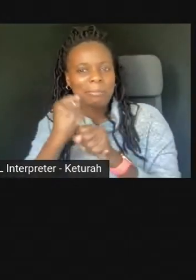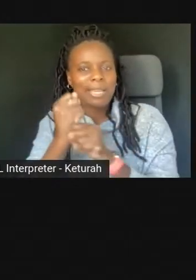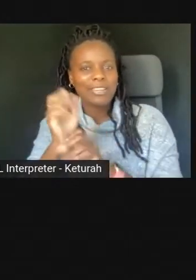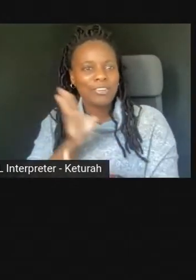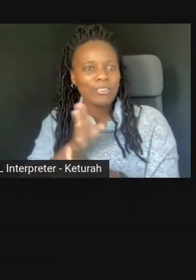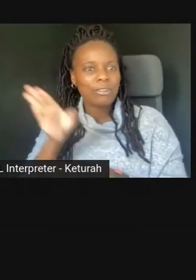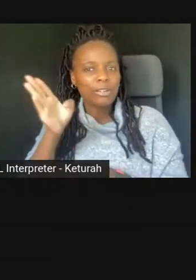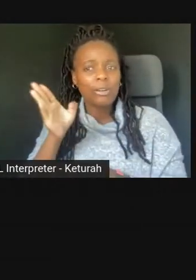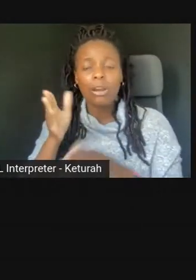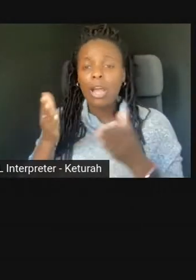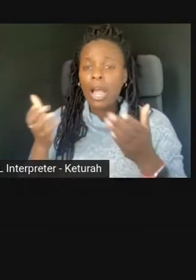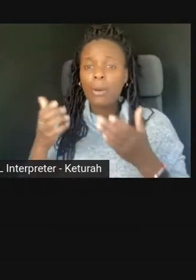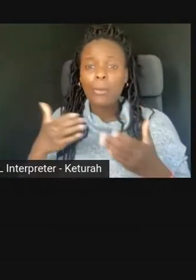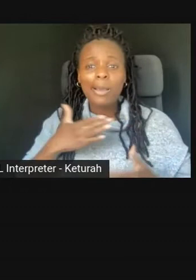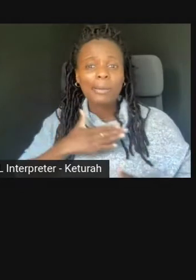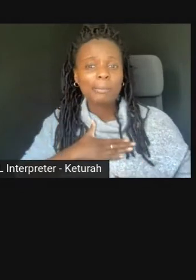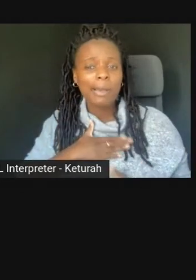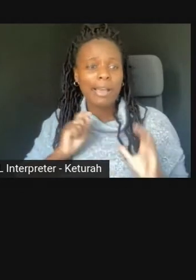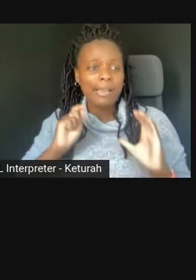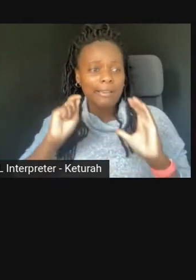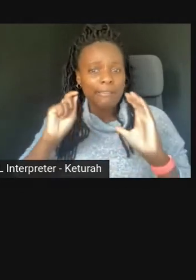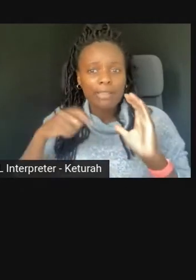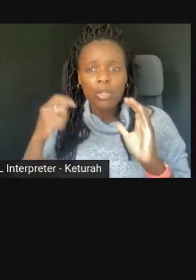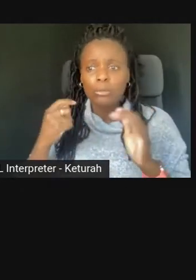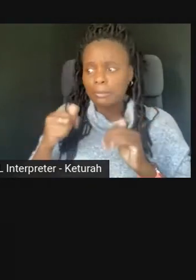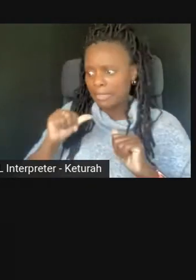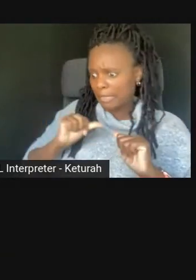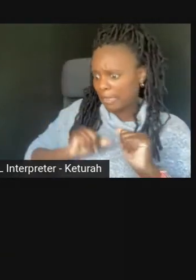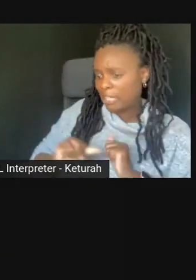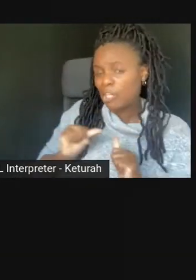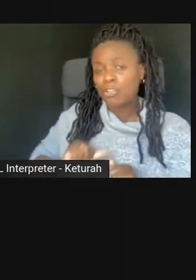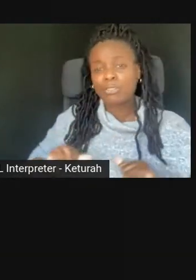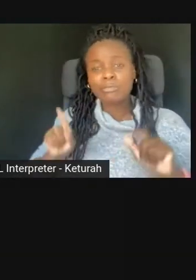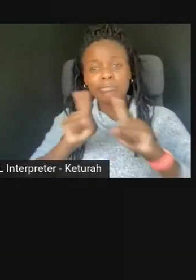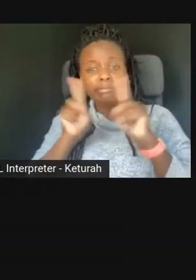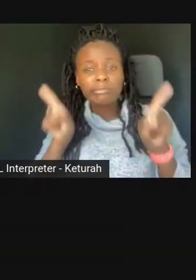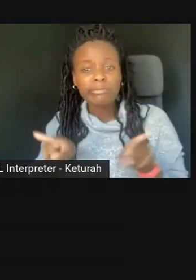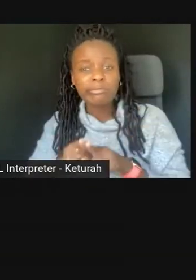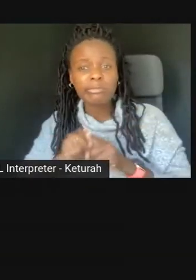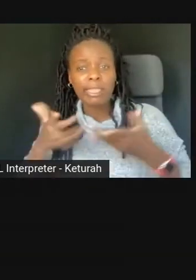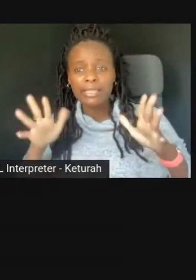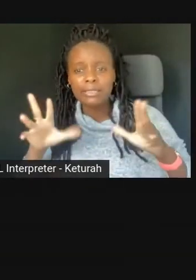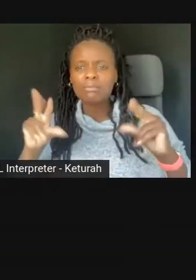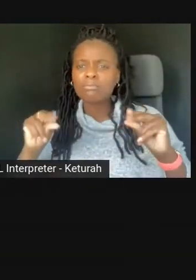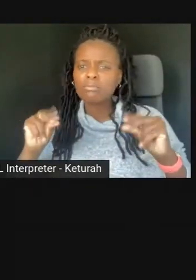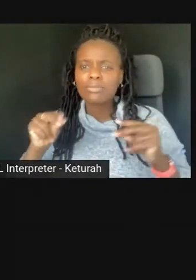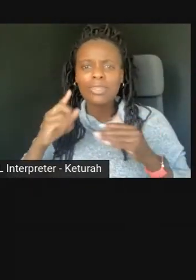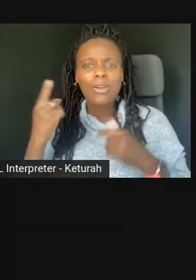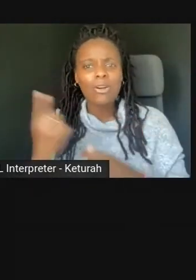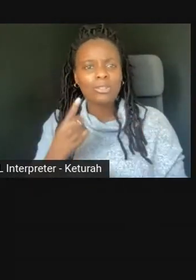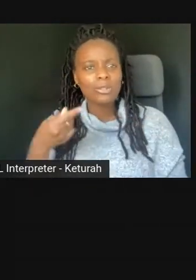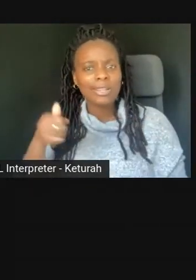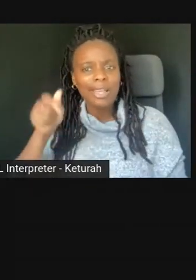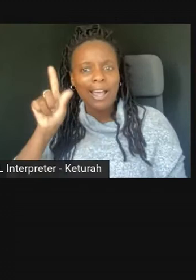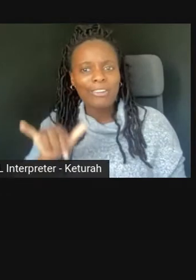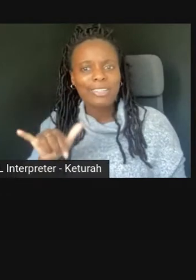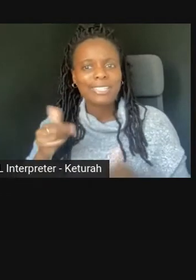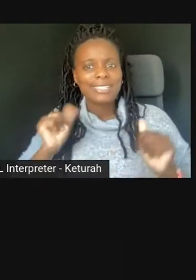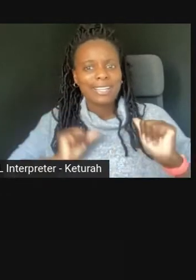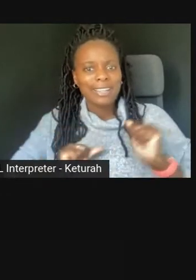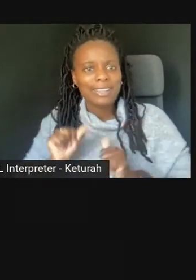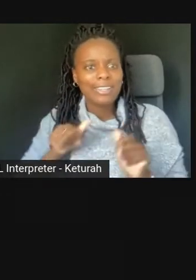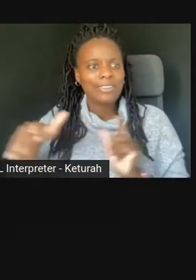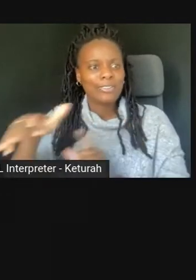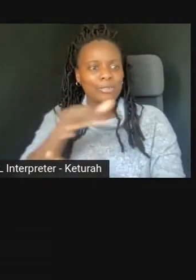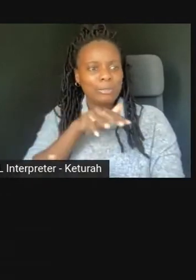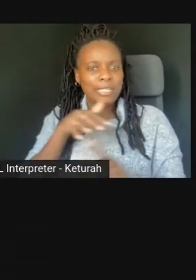live outside of browsers, televisions, and theaters, and move into galleries and public spaces, and to be expressed in nonlinear and immersive